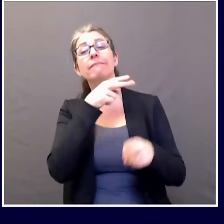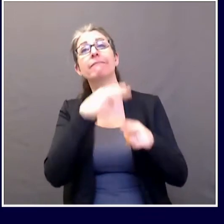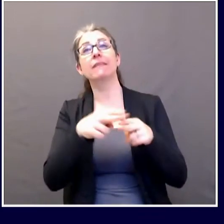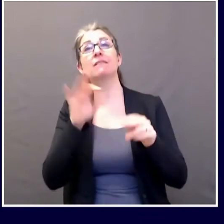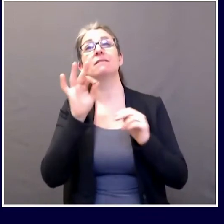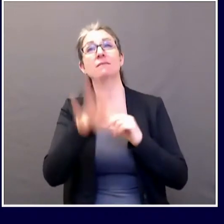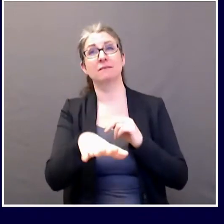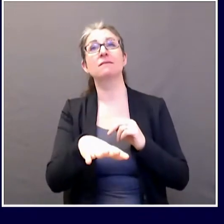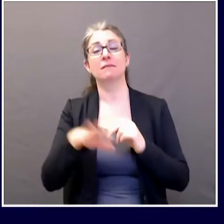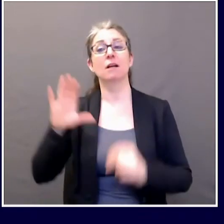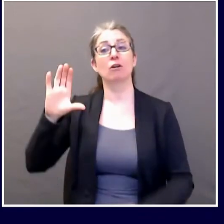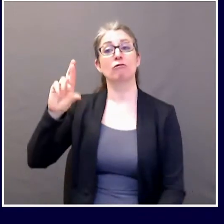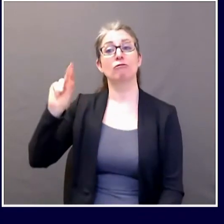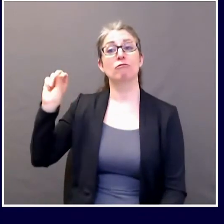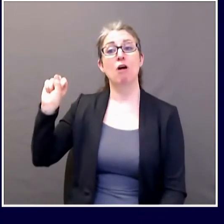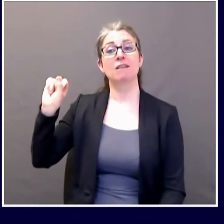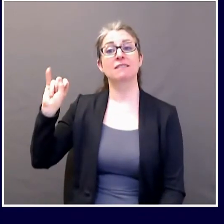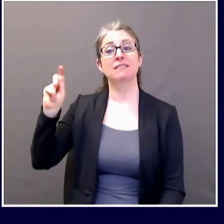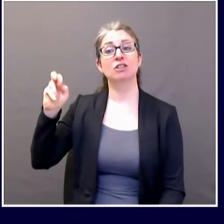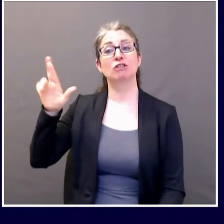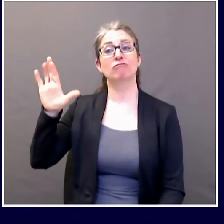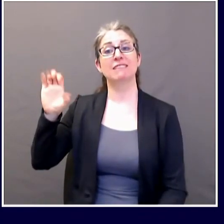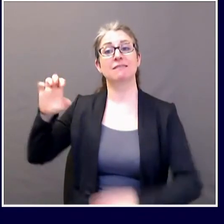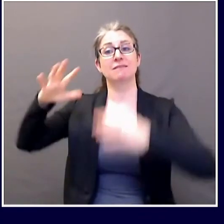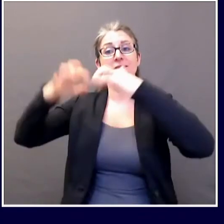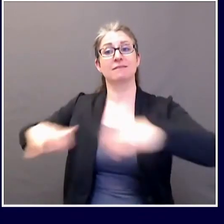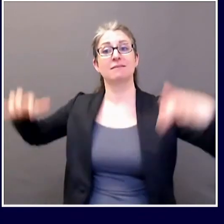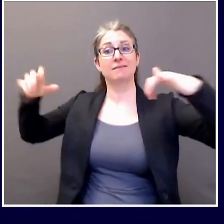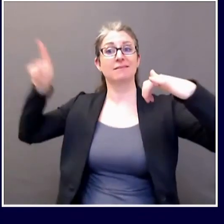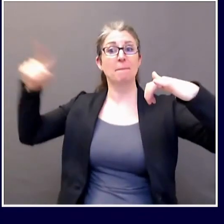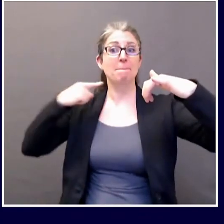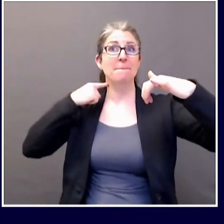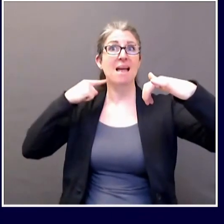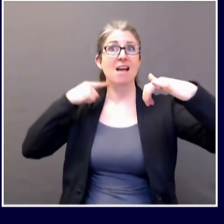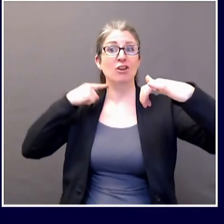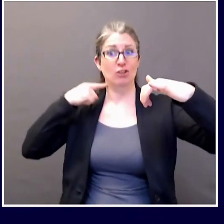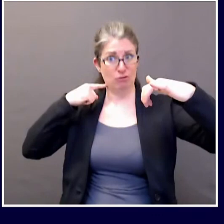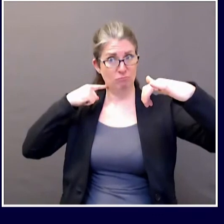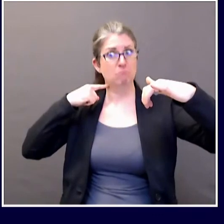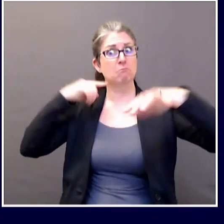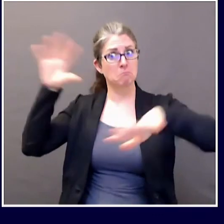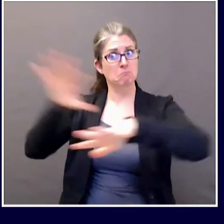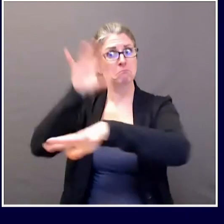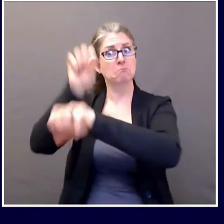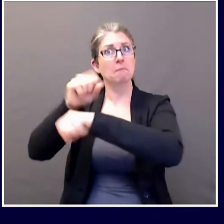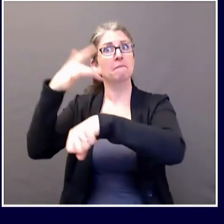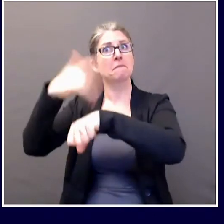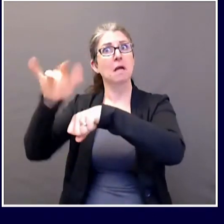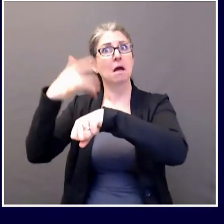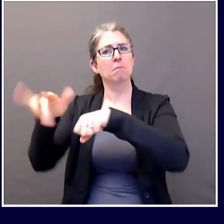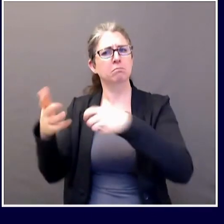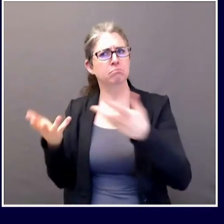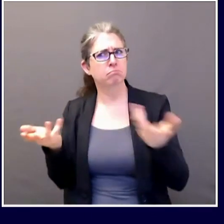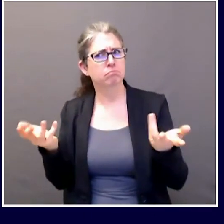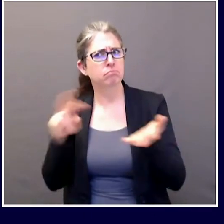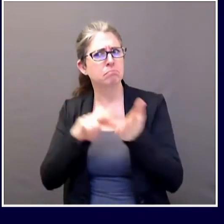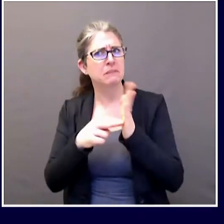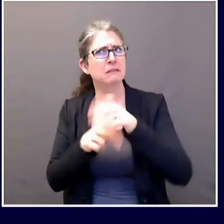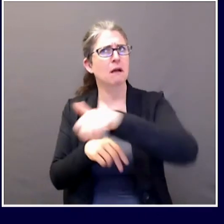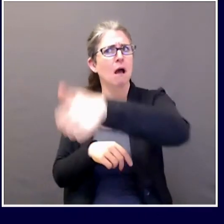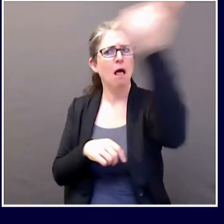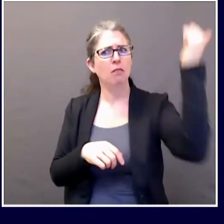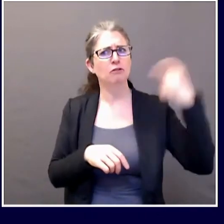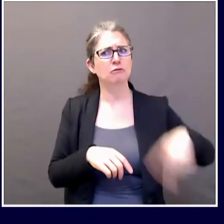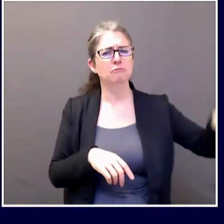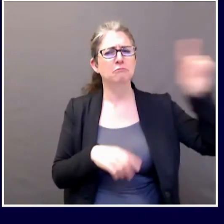reached kind of capacity or all the people who are eligible, or is it an indication of anything? Yeah, I'm glad you asked that,